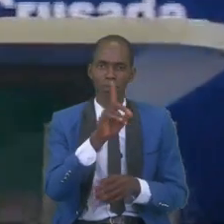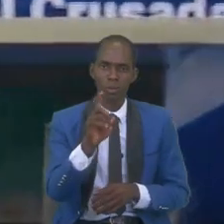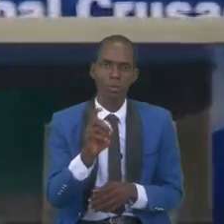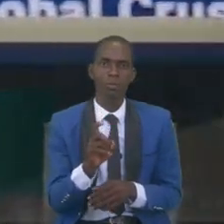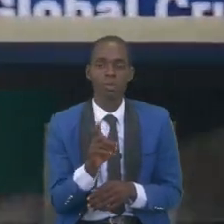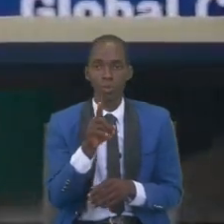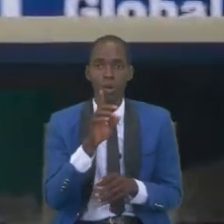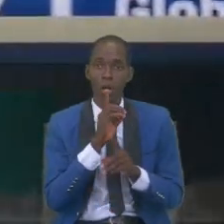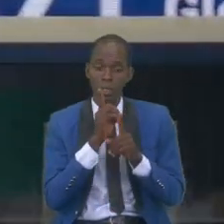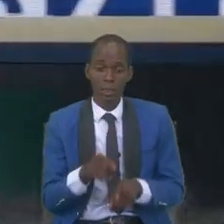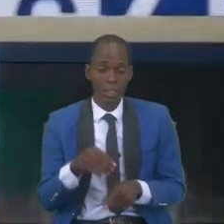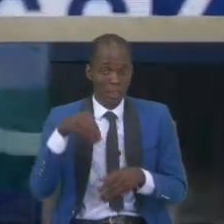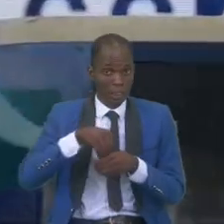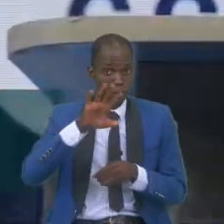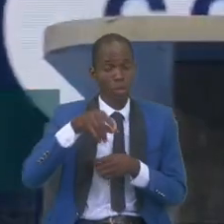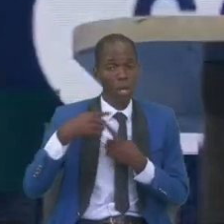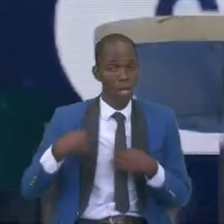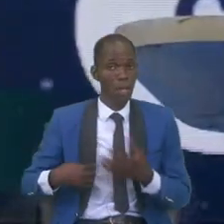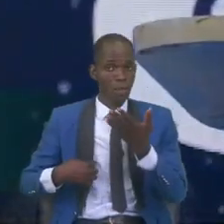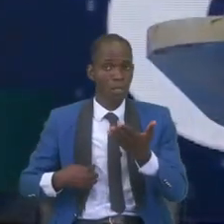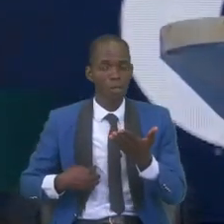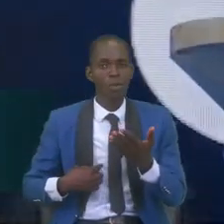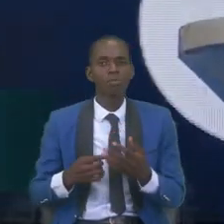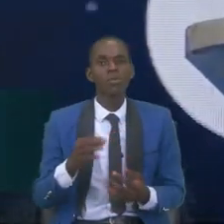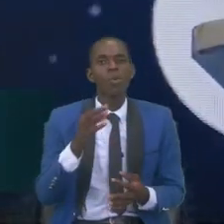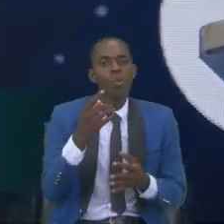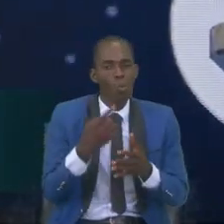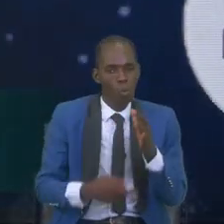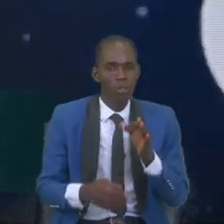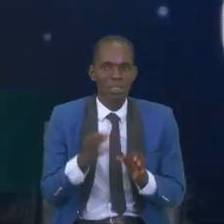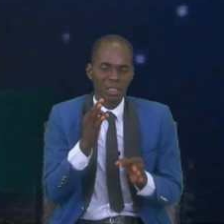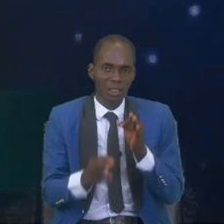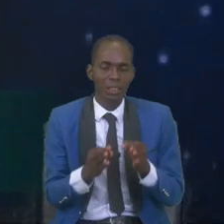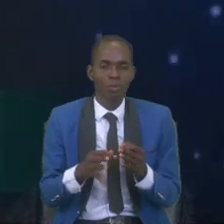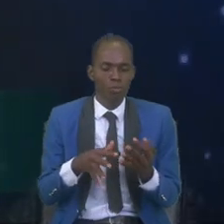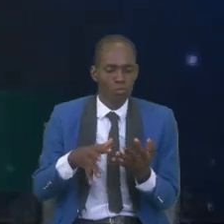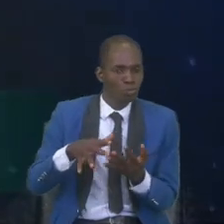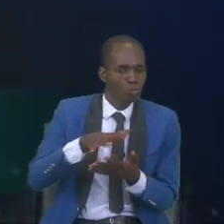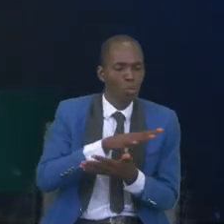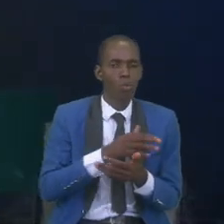answer inside you there. What if those disciples of Christ